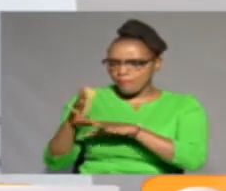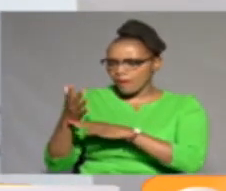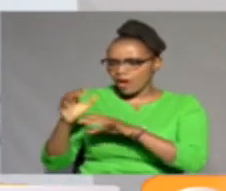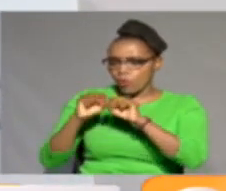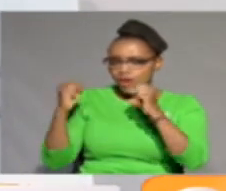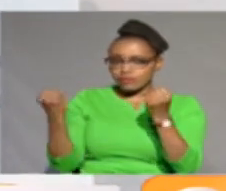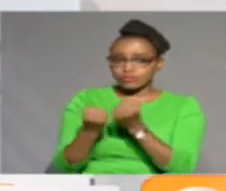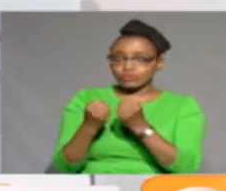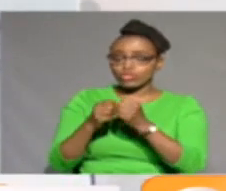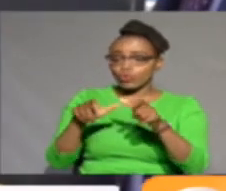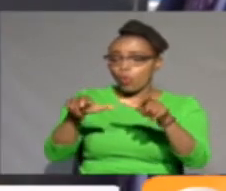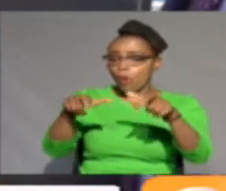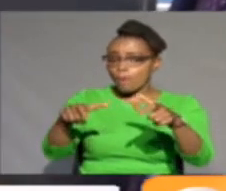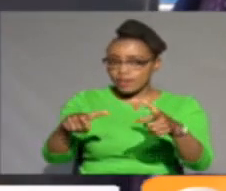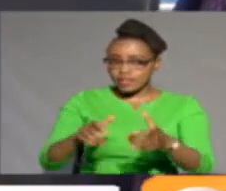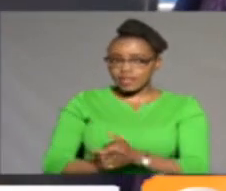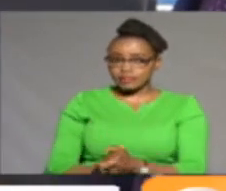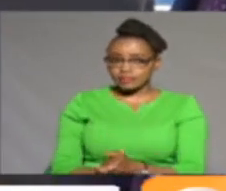social and mainstream media,